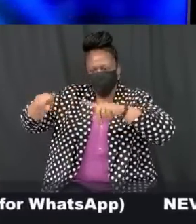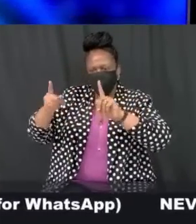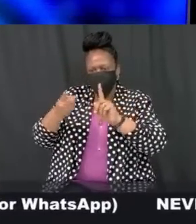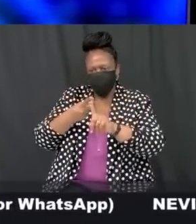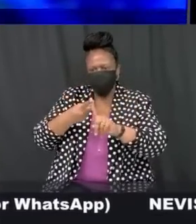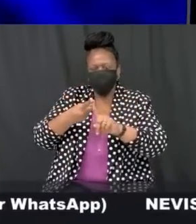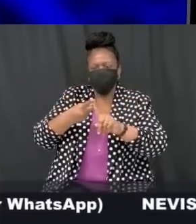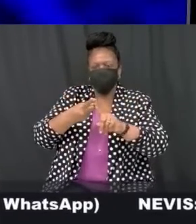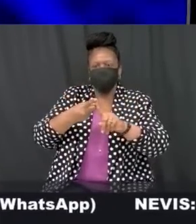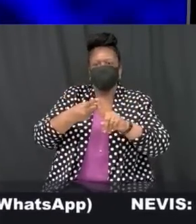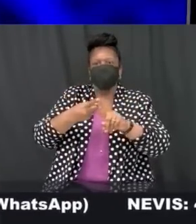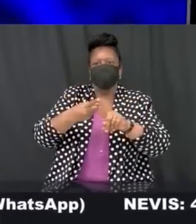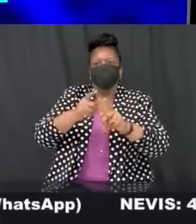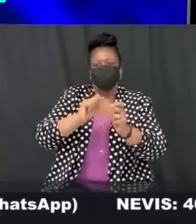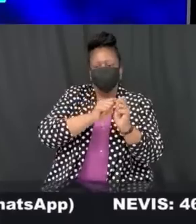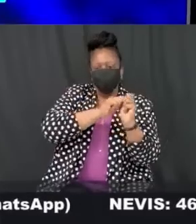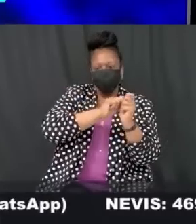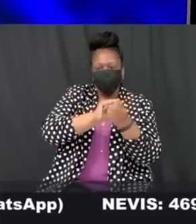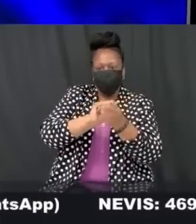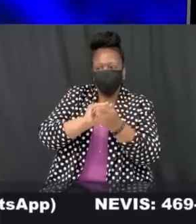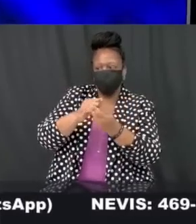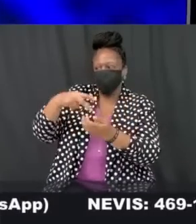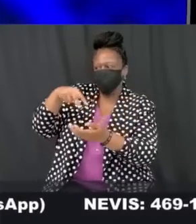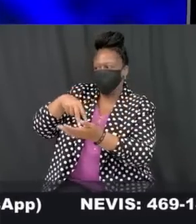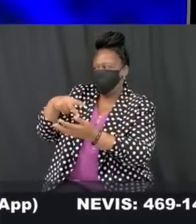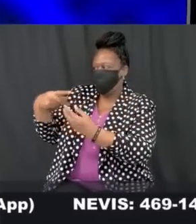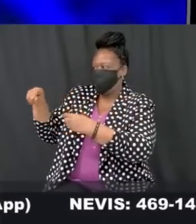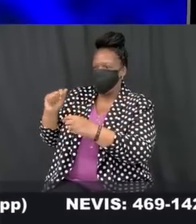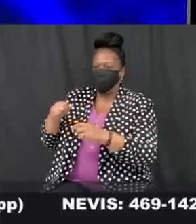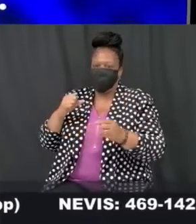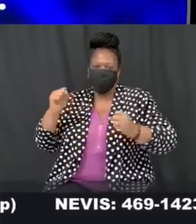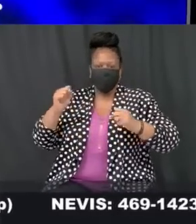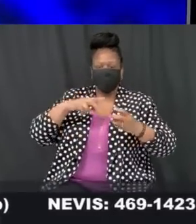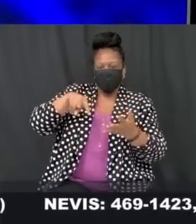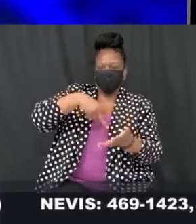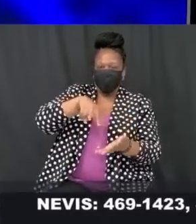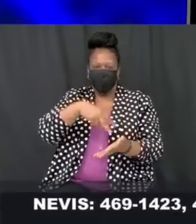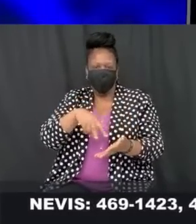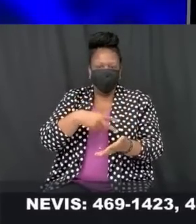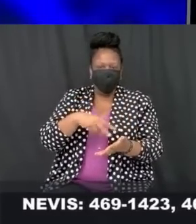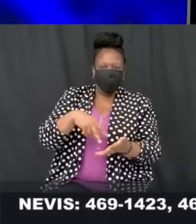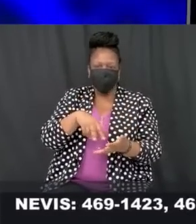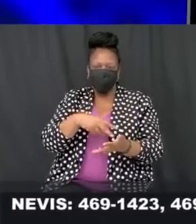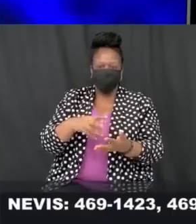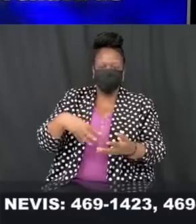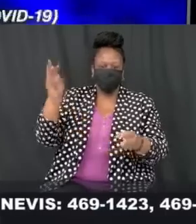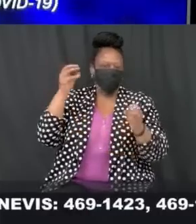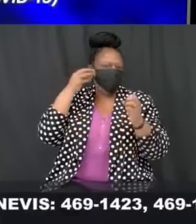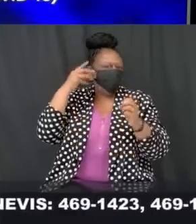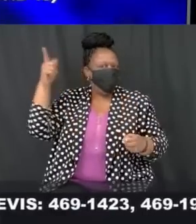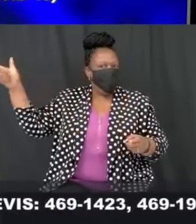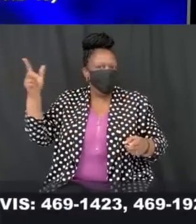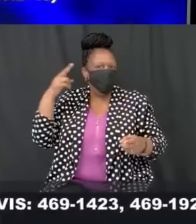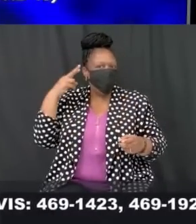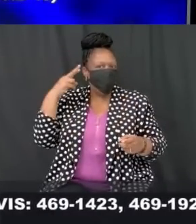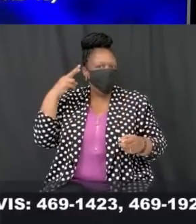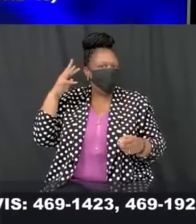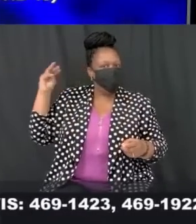via the regulation and also to the relevant stakeholders that the